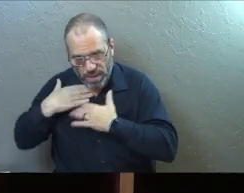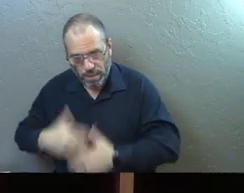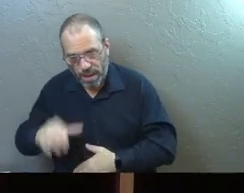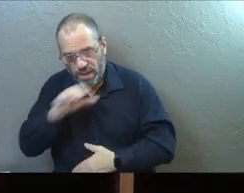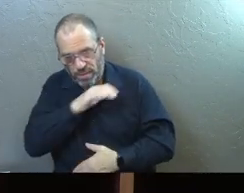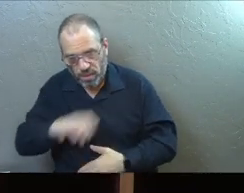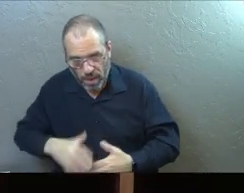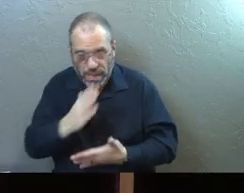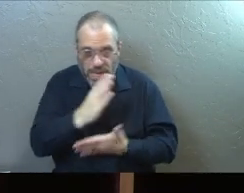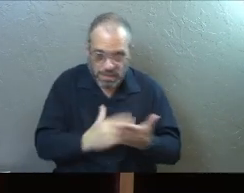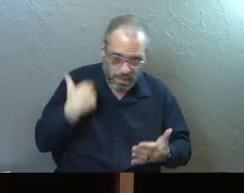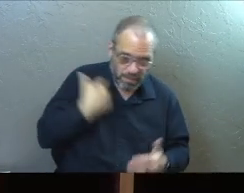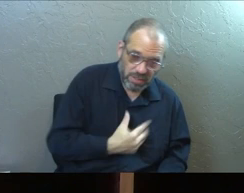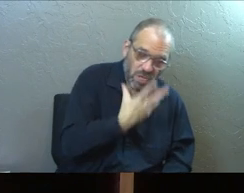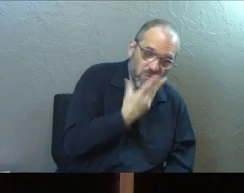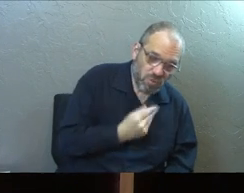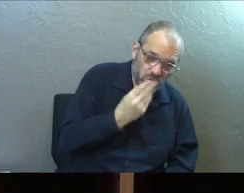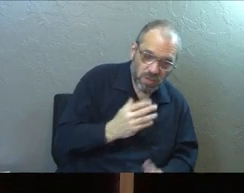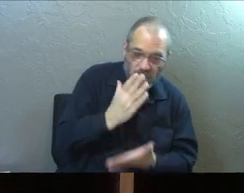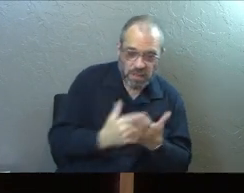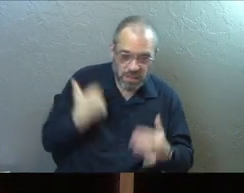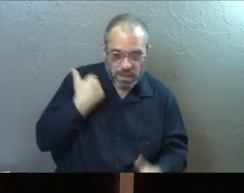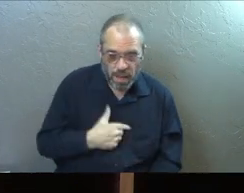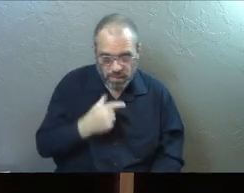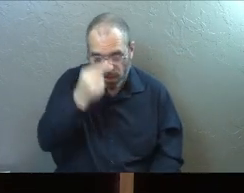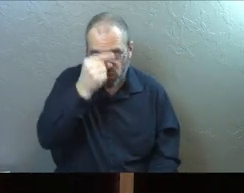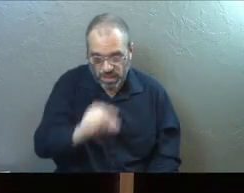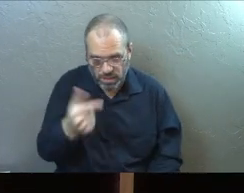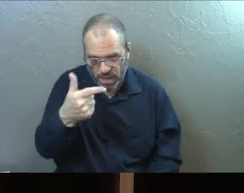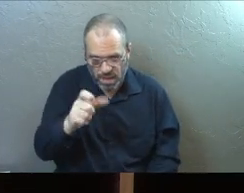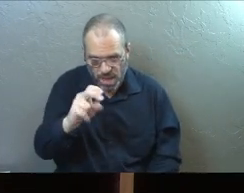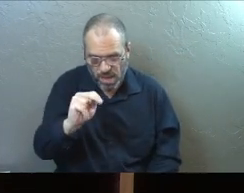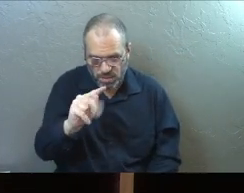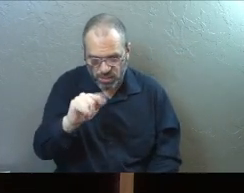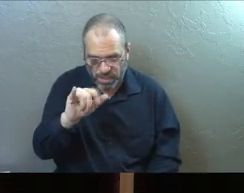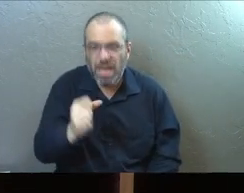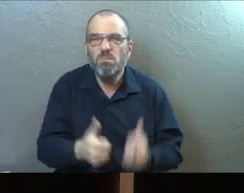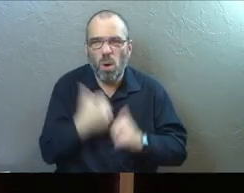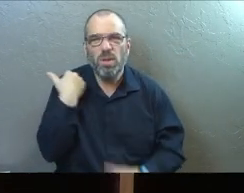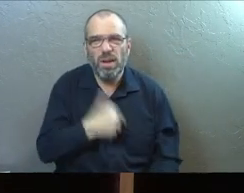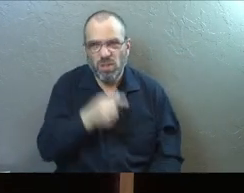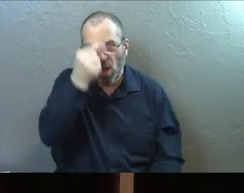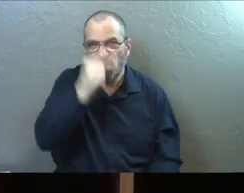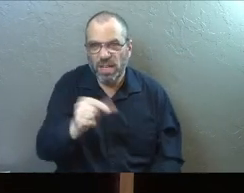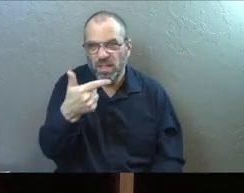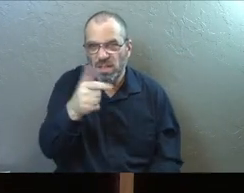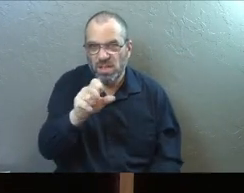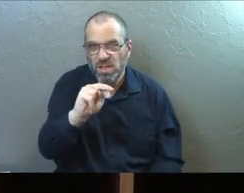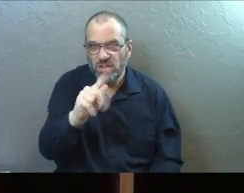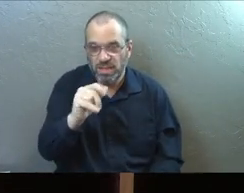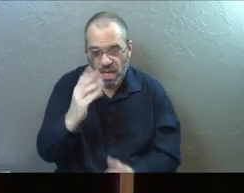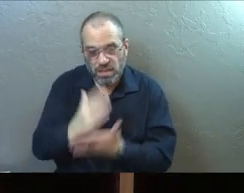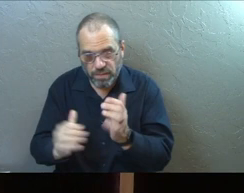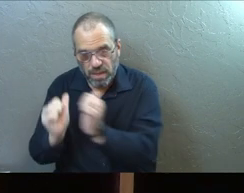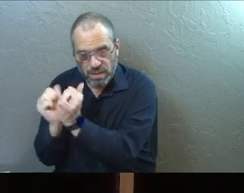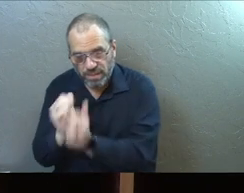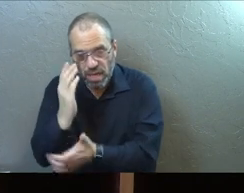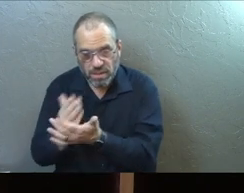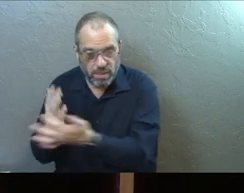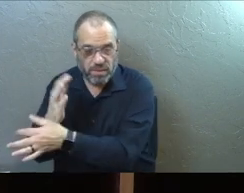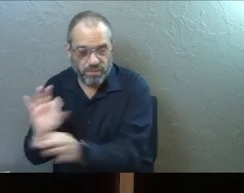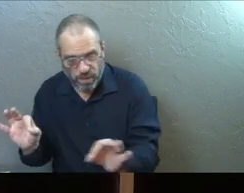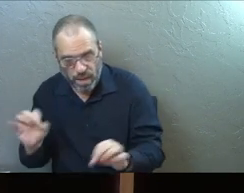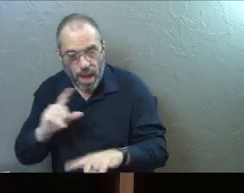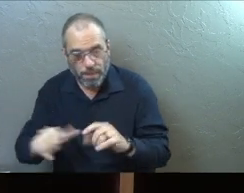of Christ. Some of us are Jews. Some of us are Gentiles. Most of us are Gentiles. Some of us are slaves. Some of us are